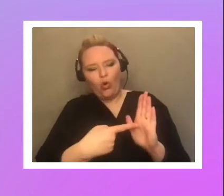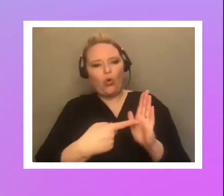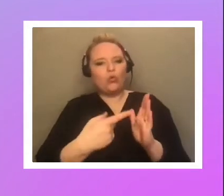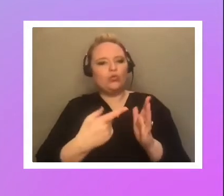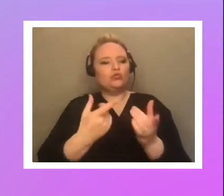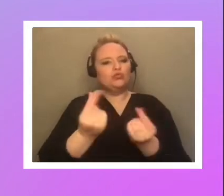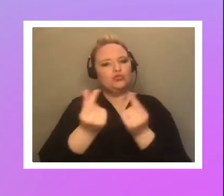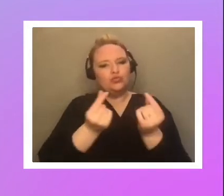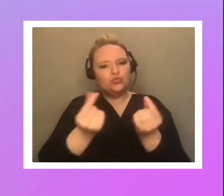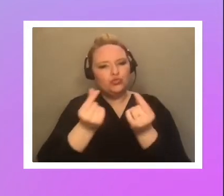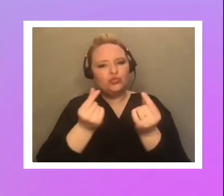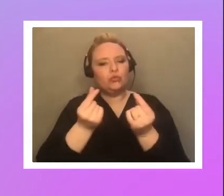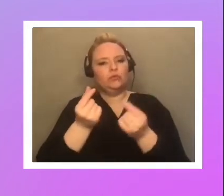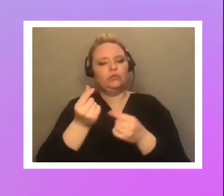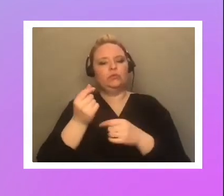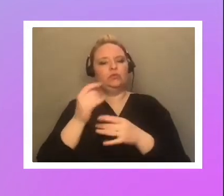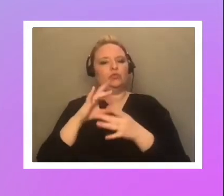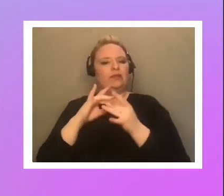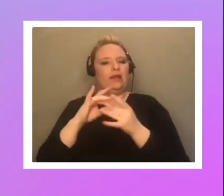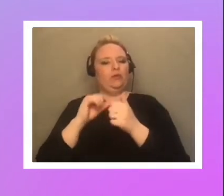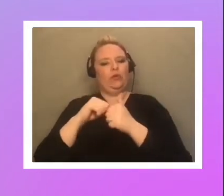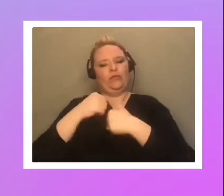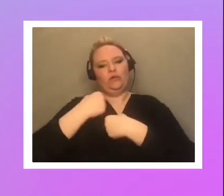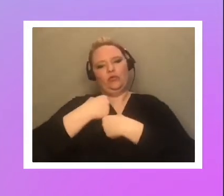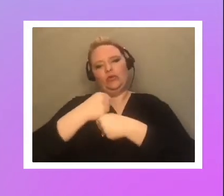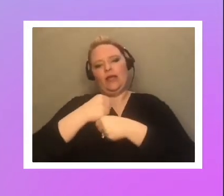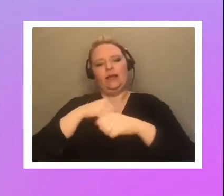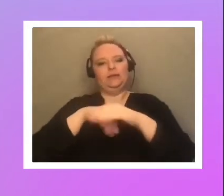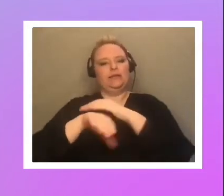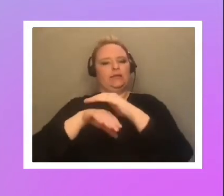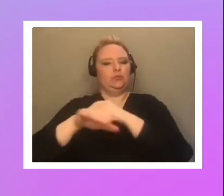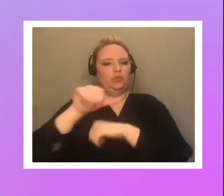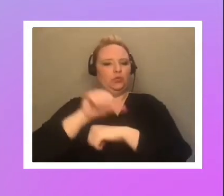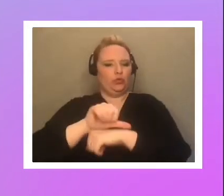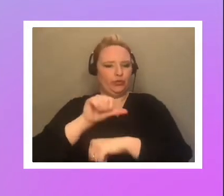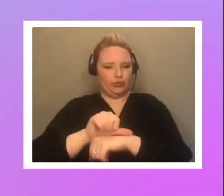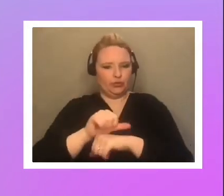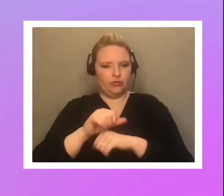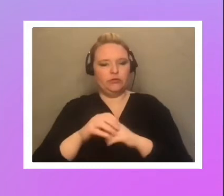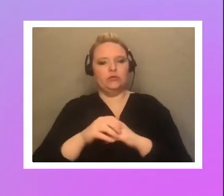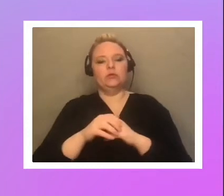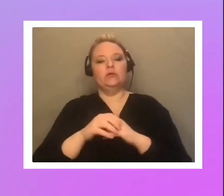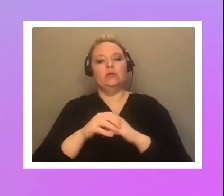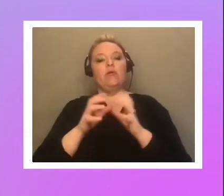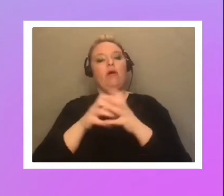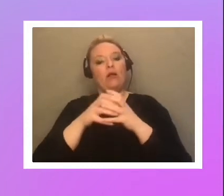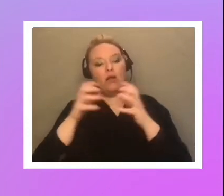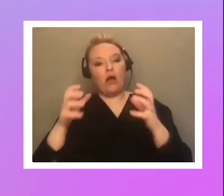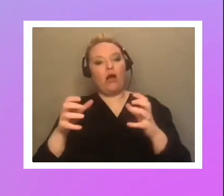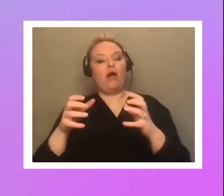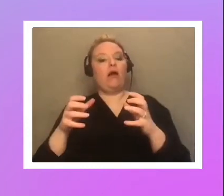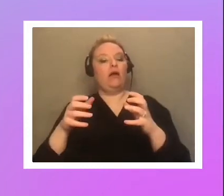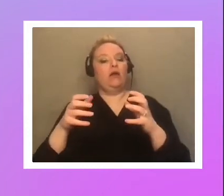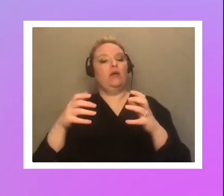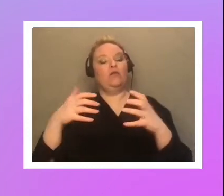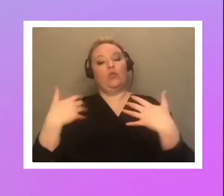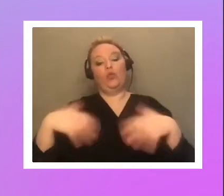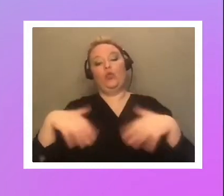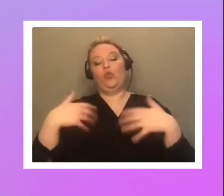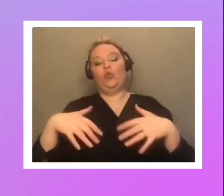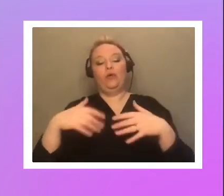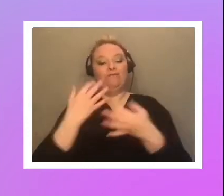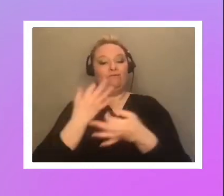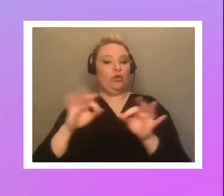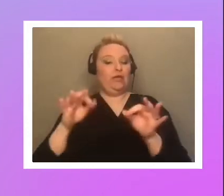do when it comes to producing accessible work. And there's a lot of great free